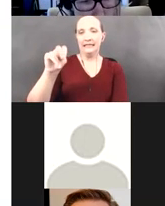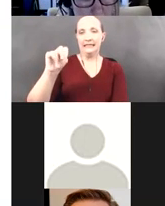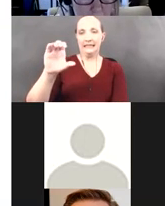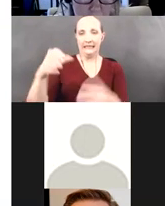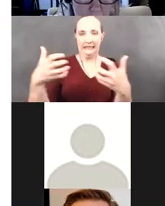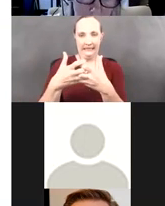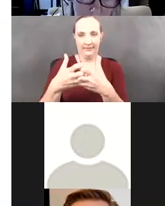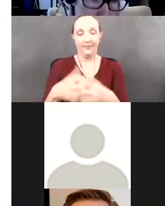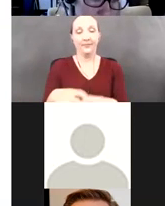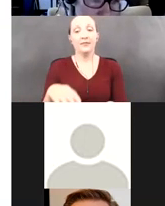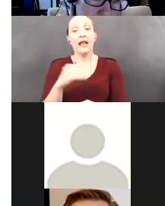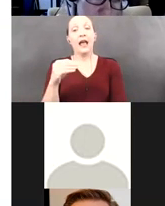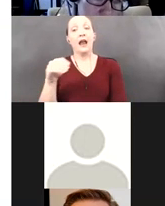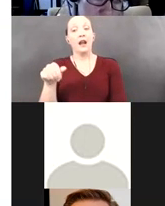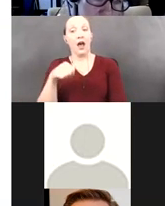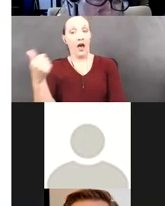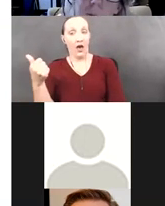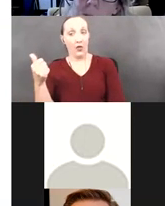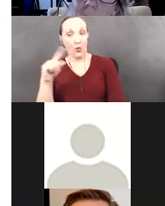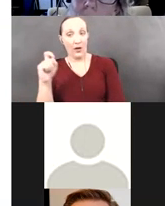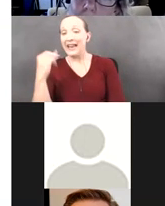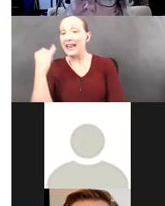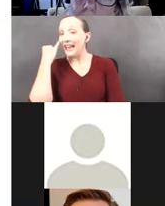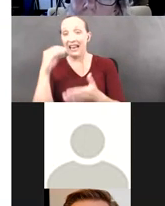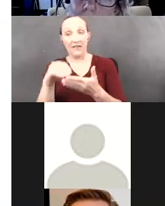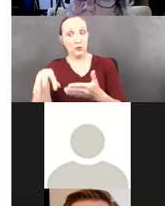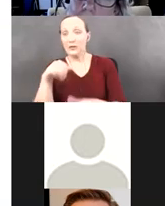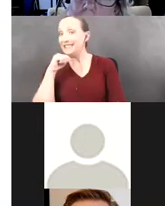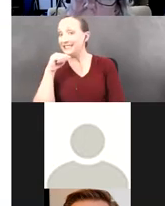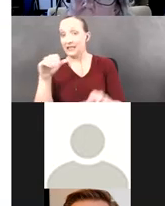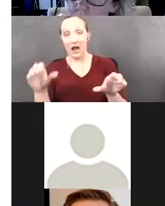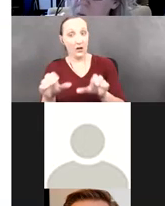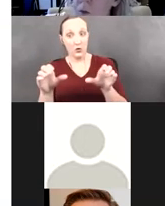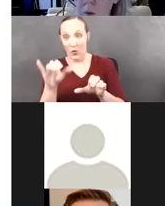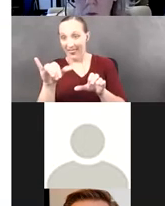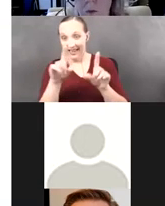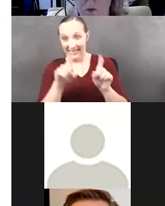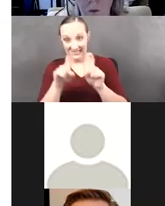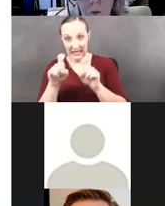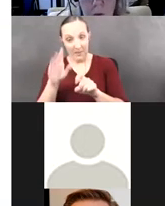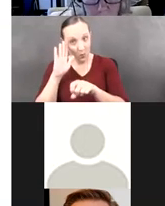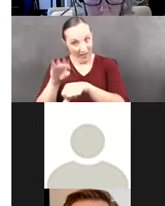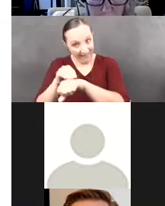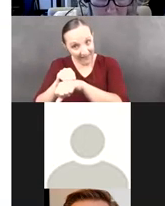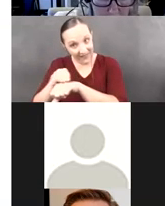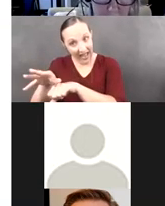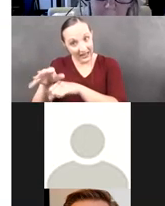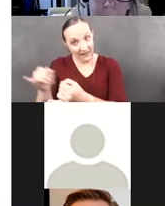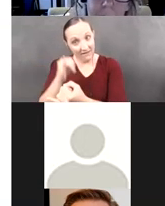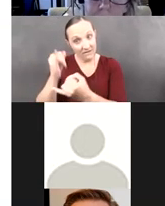a question that says, Tenemos if una the pregunta, student does not do si some el of the alumno exams, no hace does it algunos affect de his los final exámenes, grade? ¿eso afecta